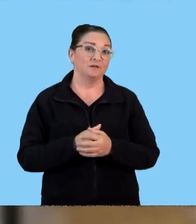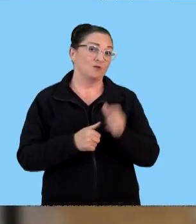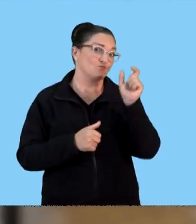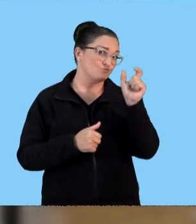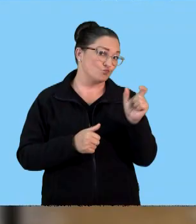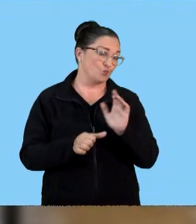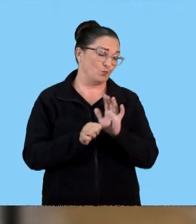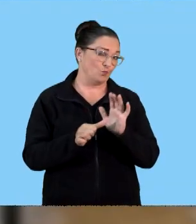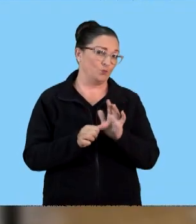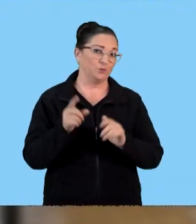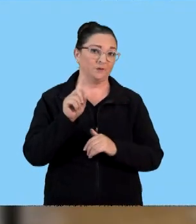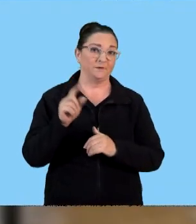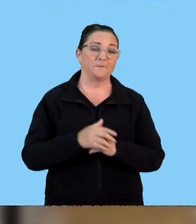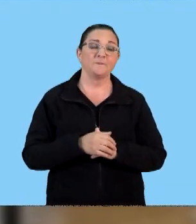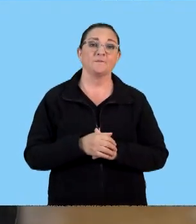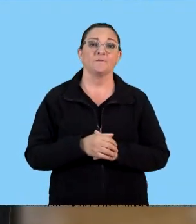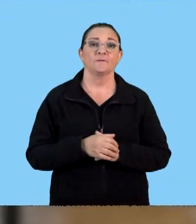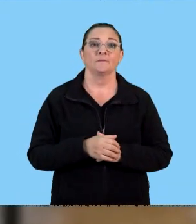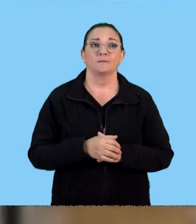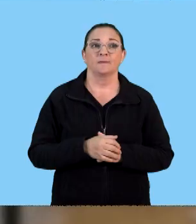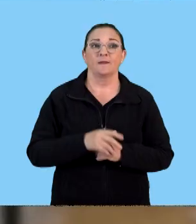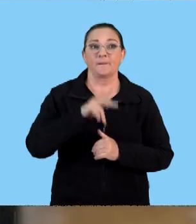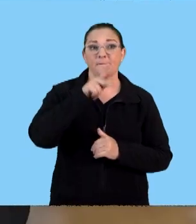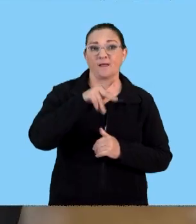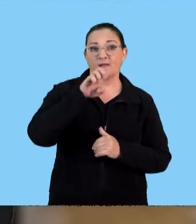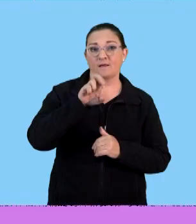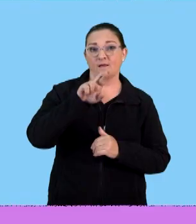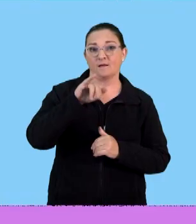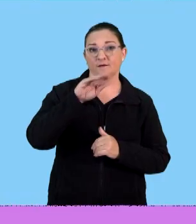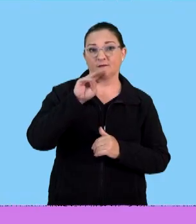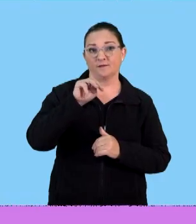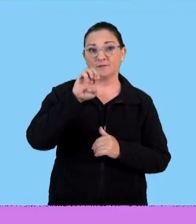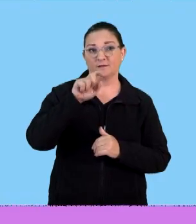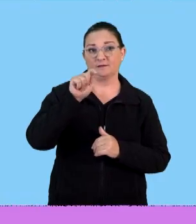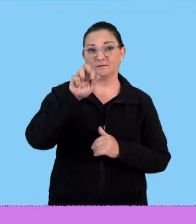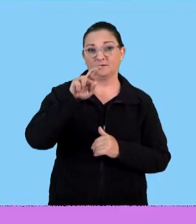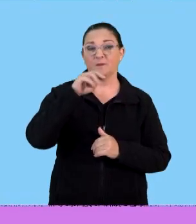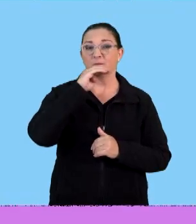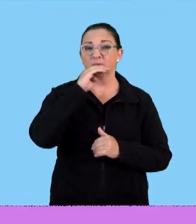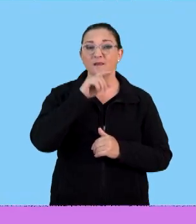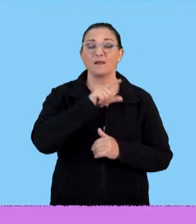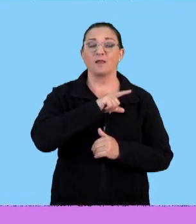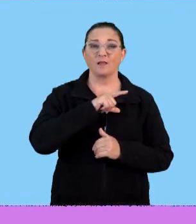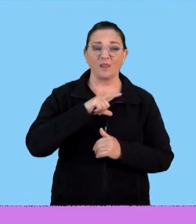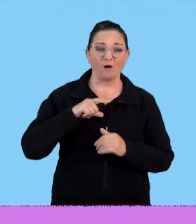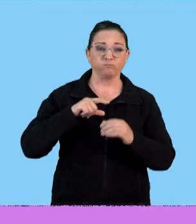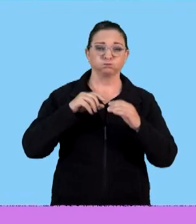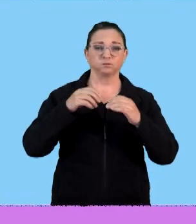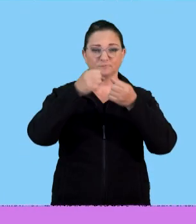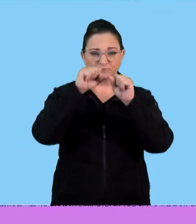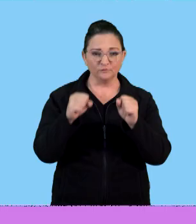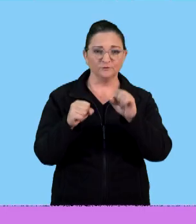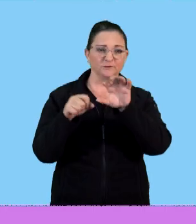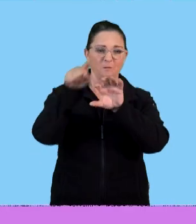terminology that's important for our lesson. Okay, so I've said here that perimeter is the total length of